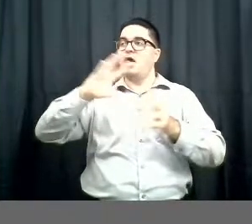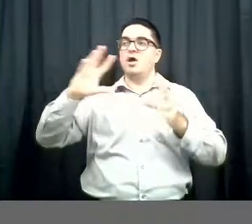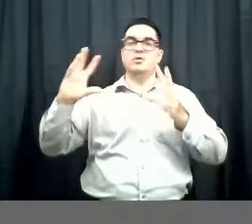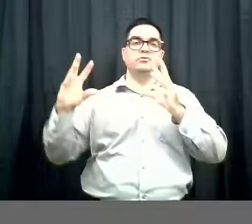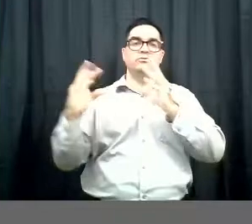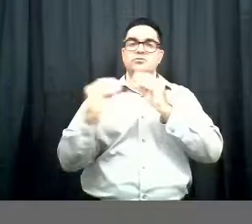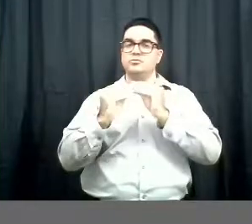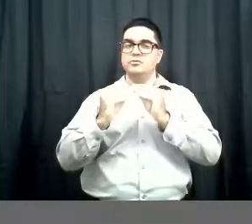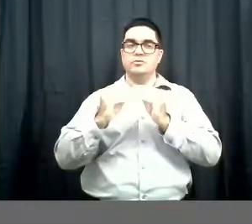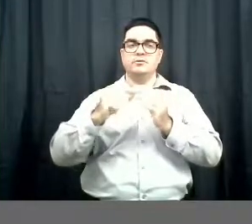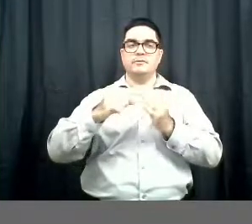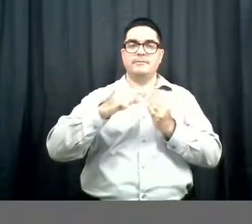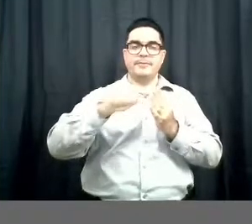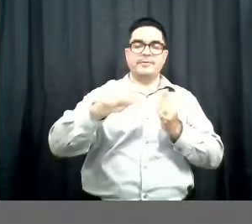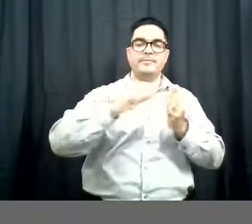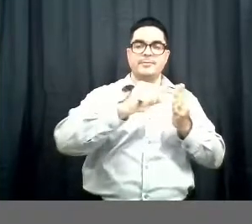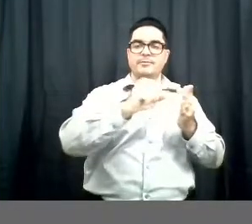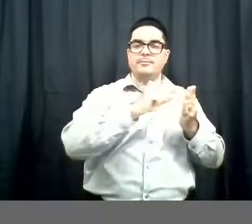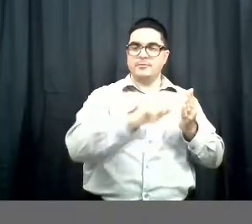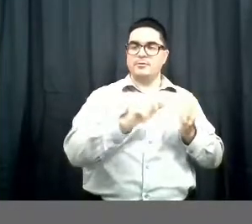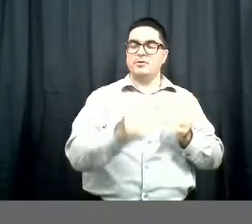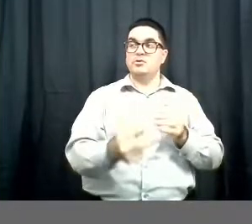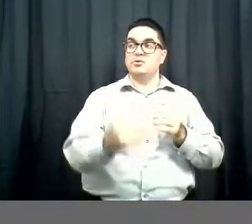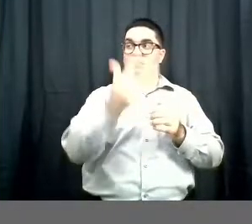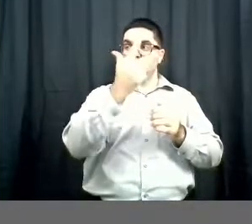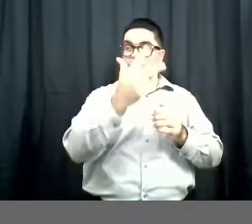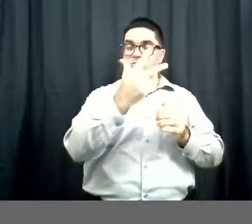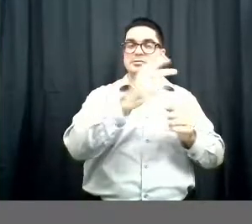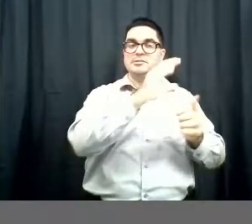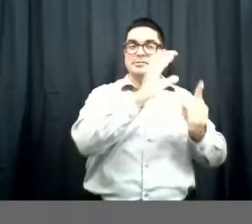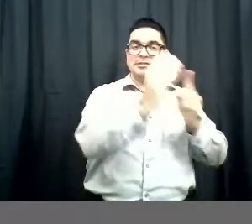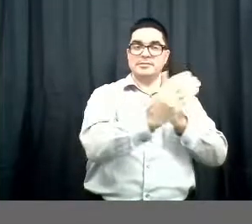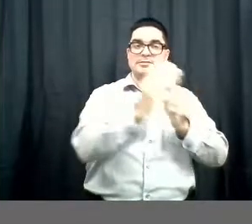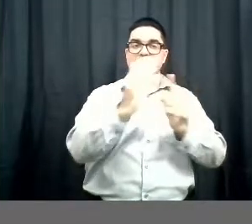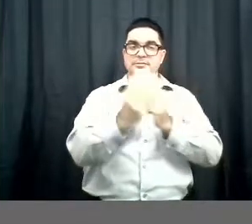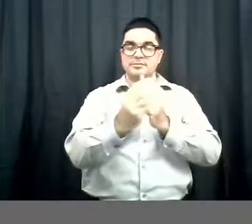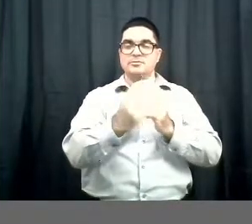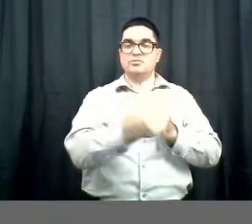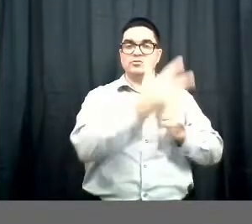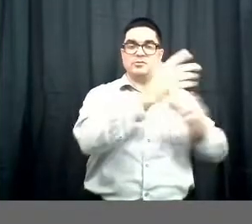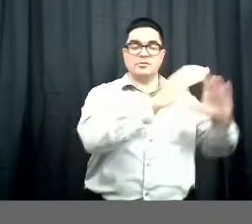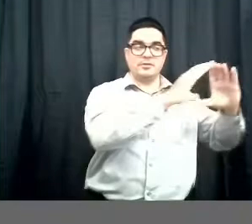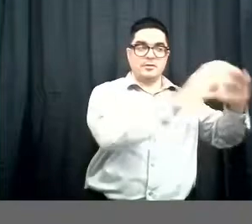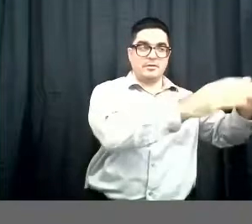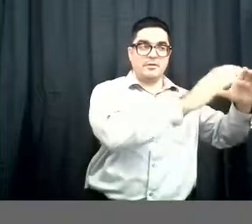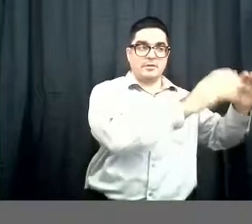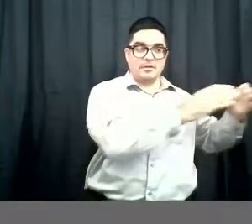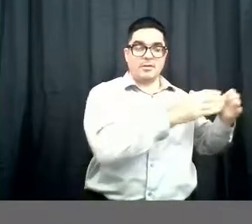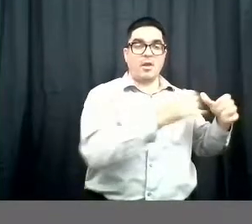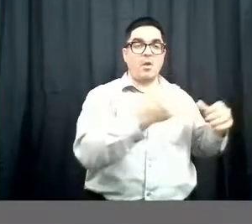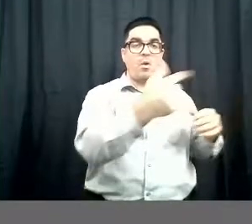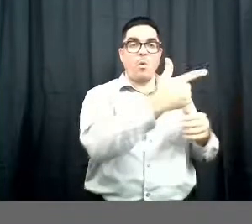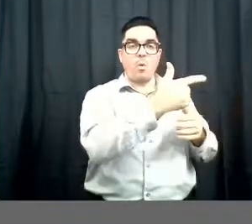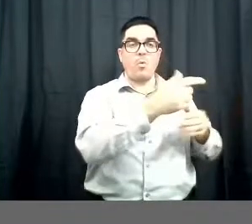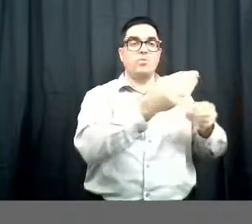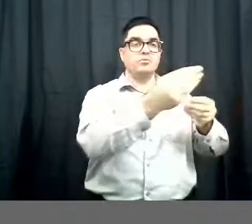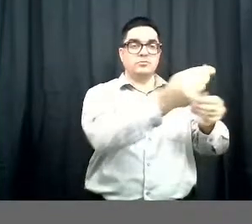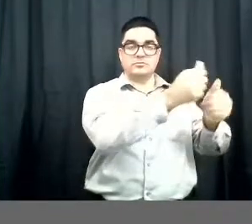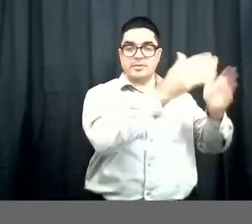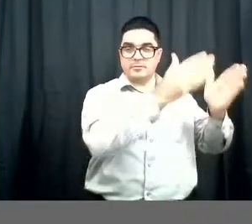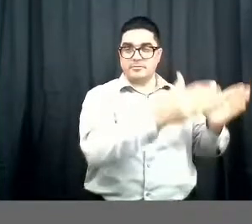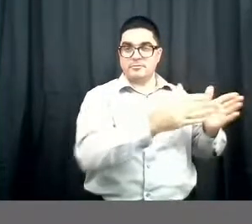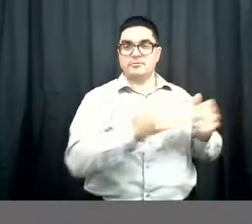III cases for all Title III entities and for all spenders. The board's portion of that is less